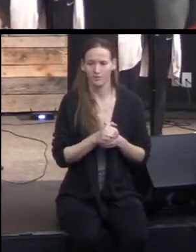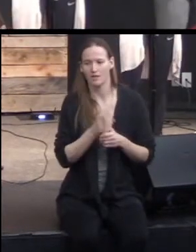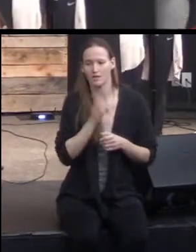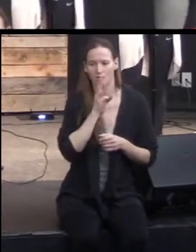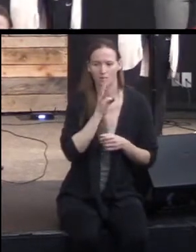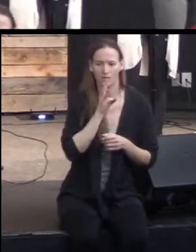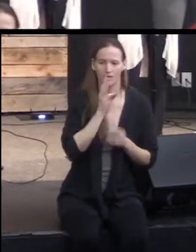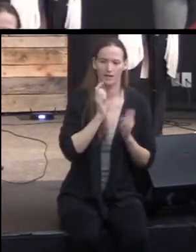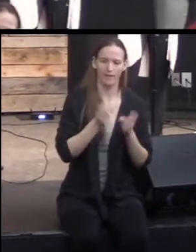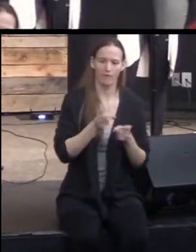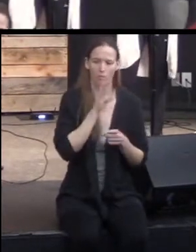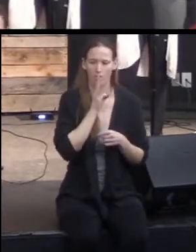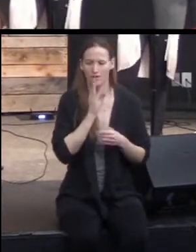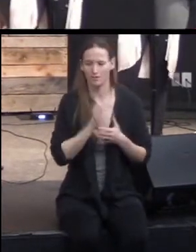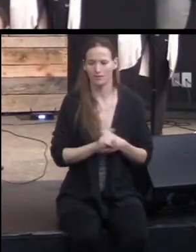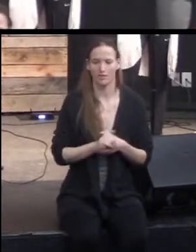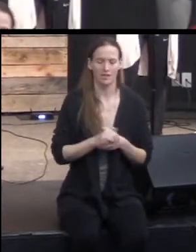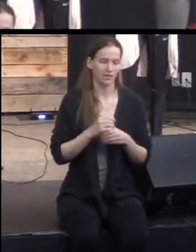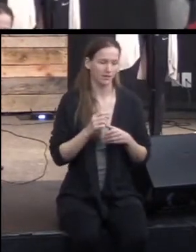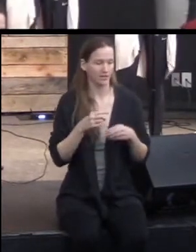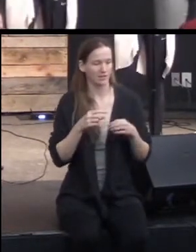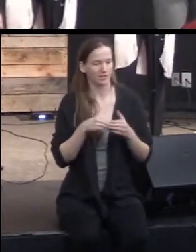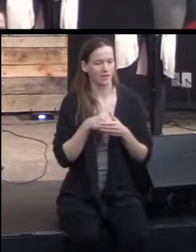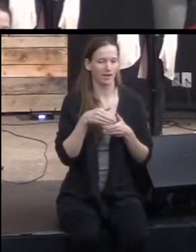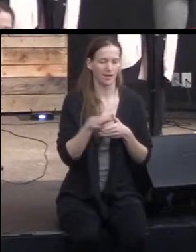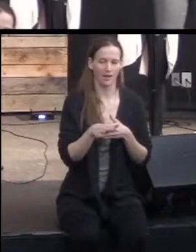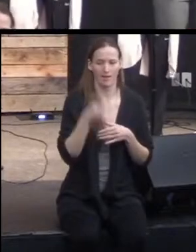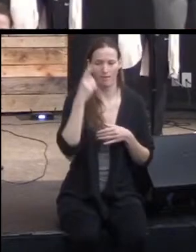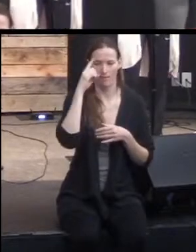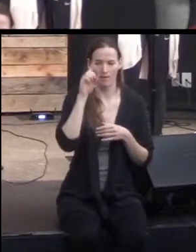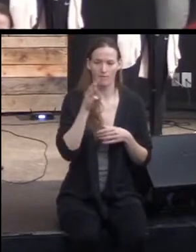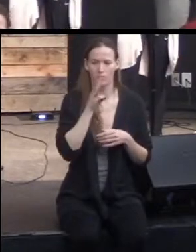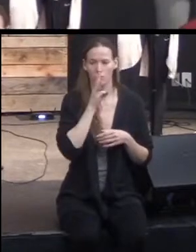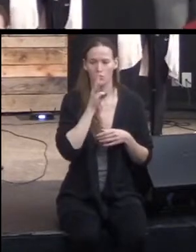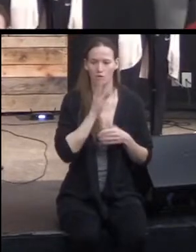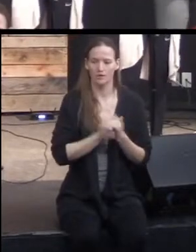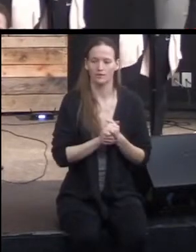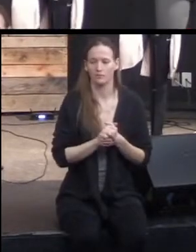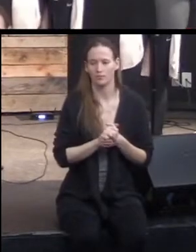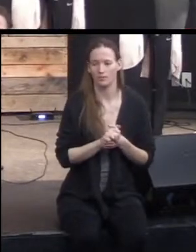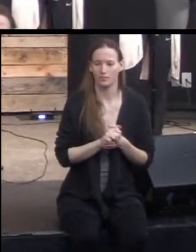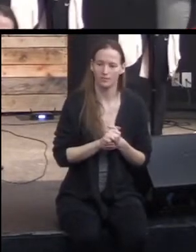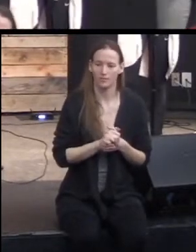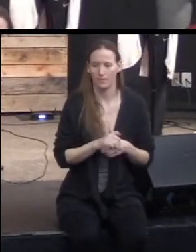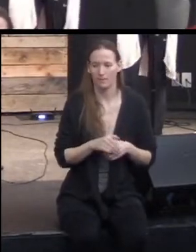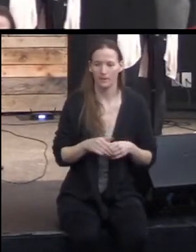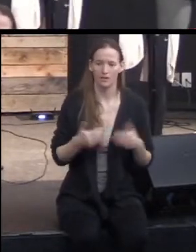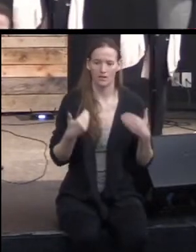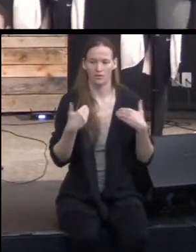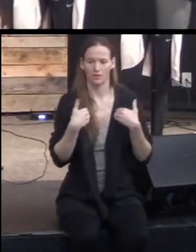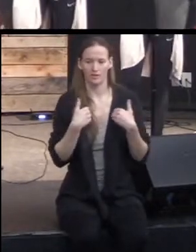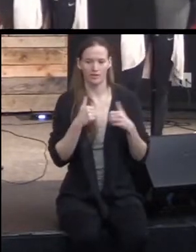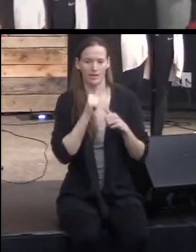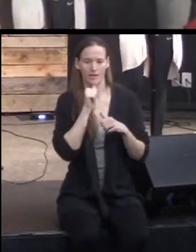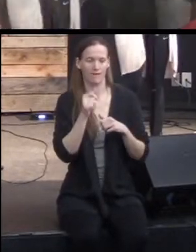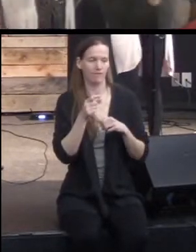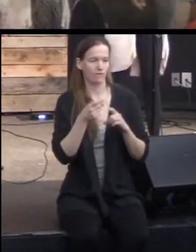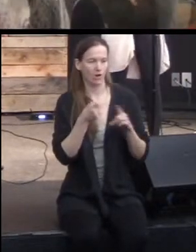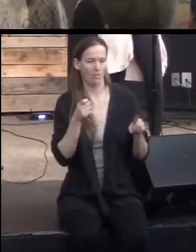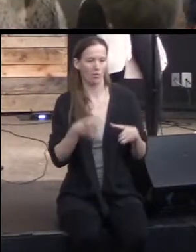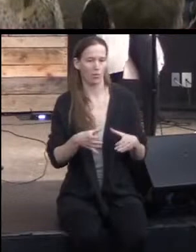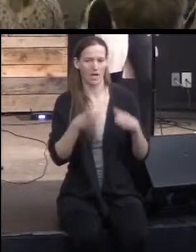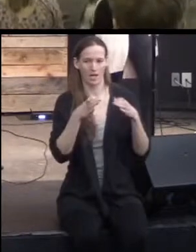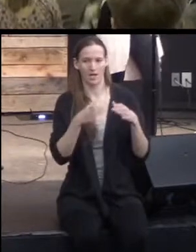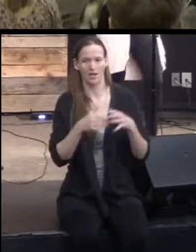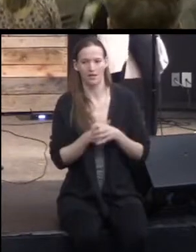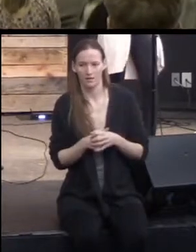her water. She came he back her water. To him bringing. He gave her water. All the time he gave her she water. Had water. He gave her water. And it was not from